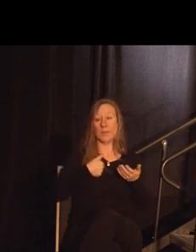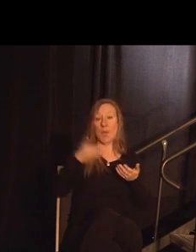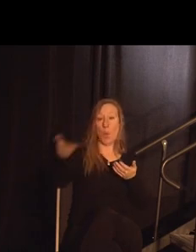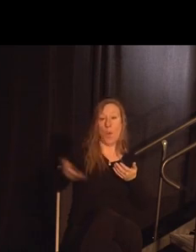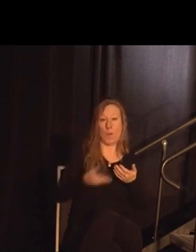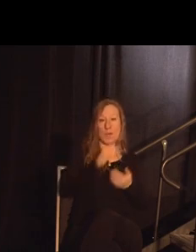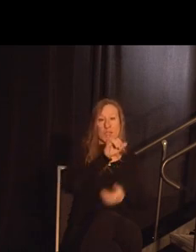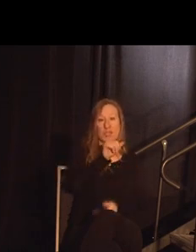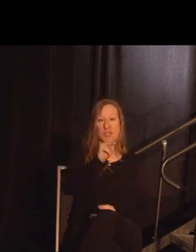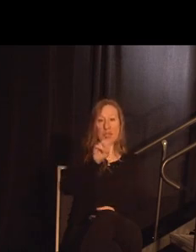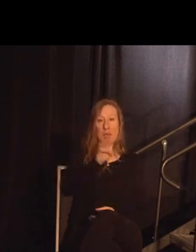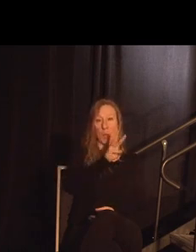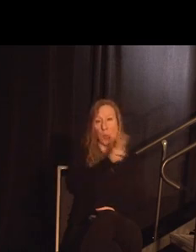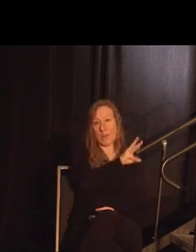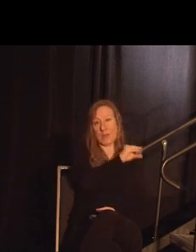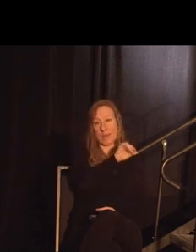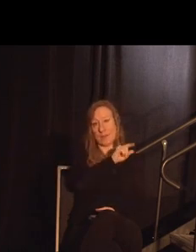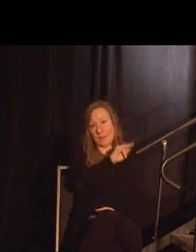Wong.